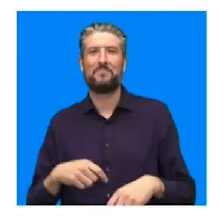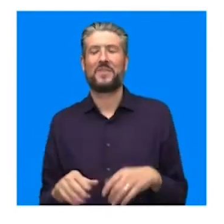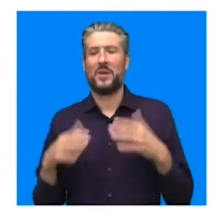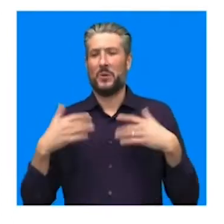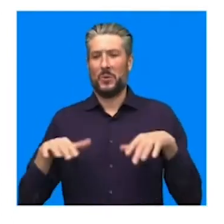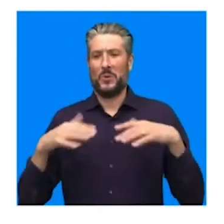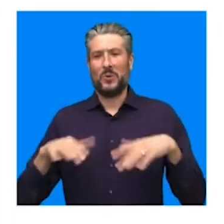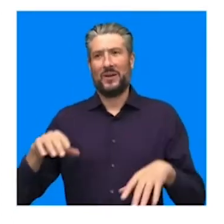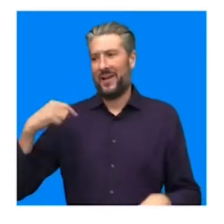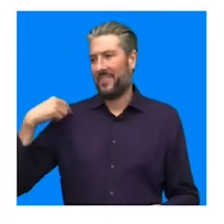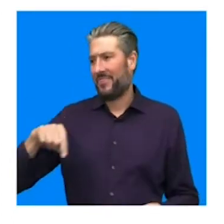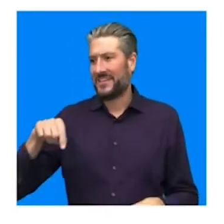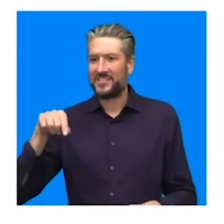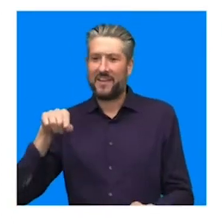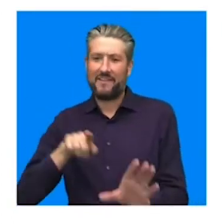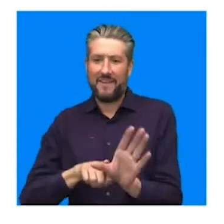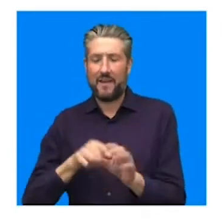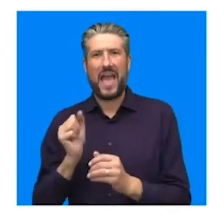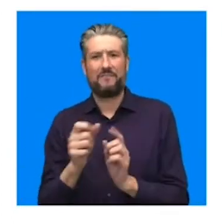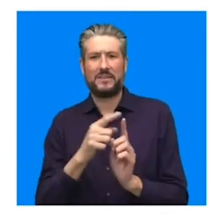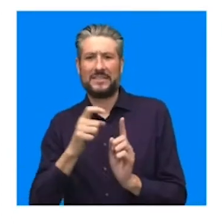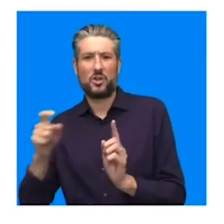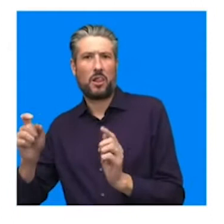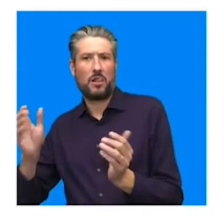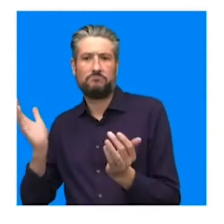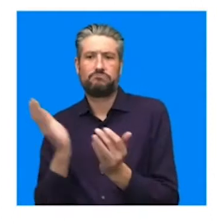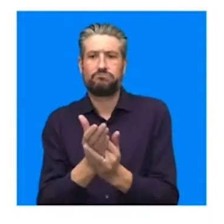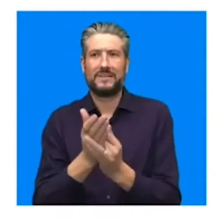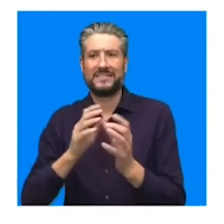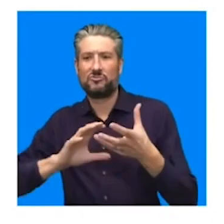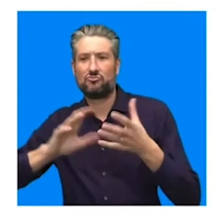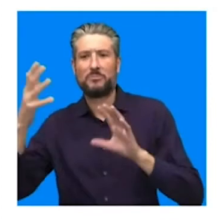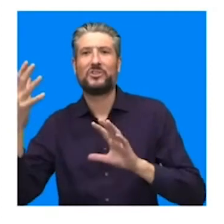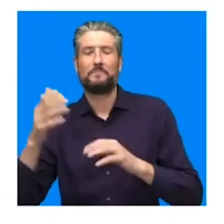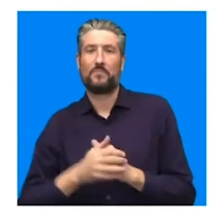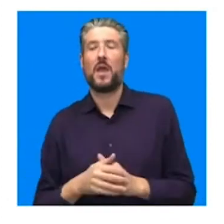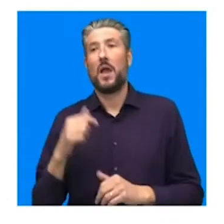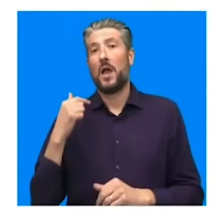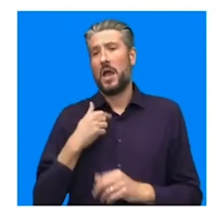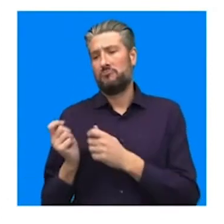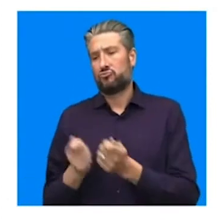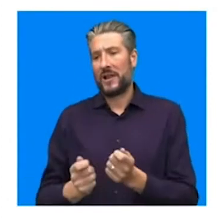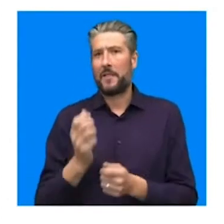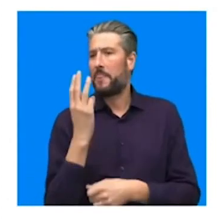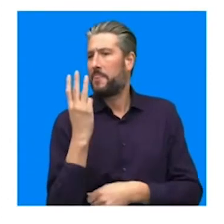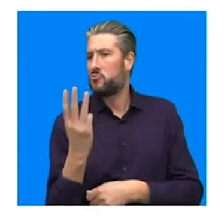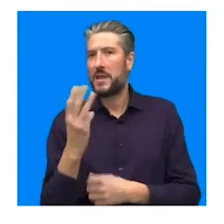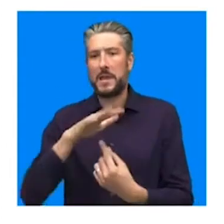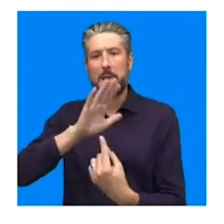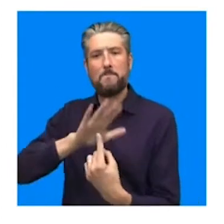for digital disruption. I want to bring three major contributions that we should all be thinking